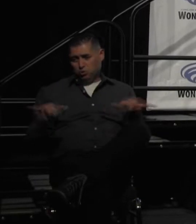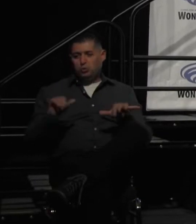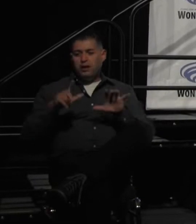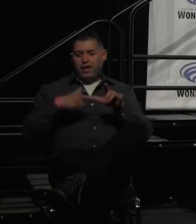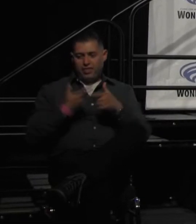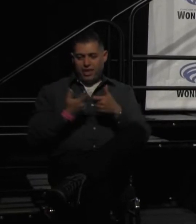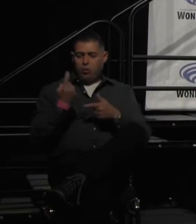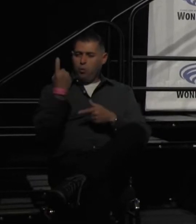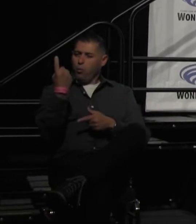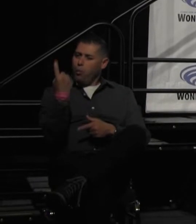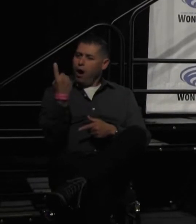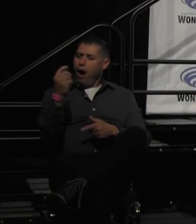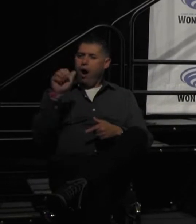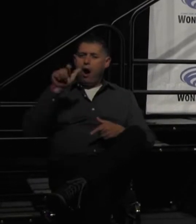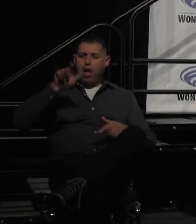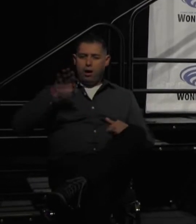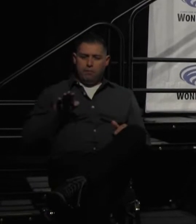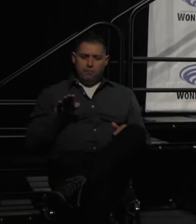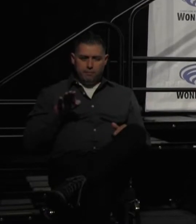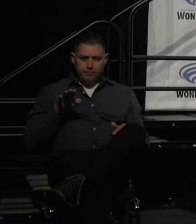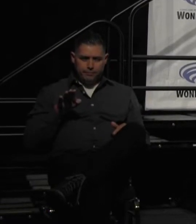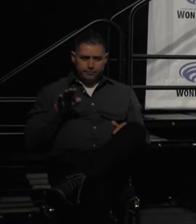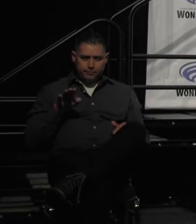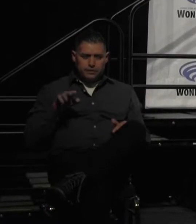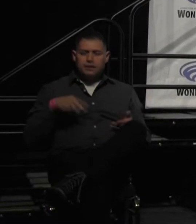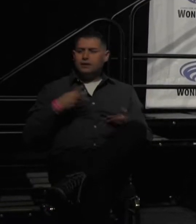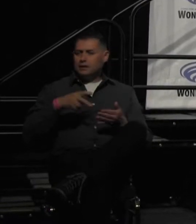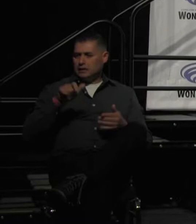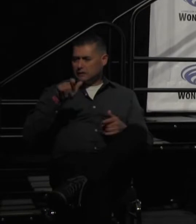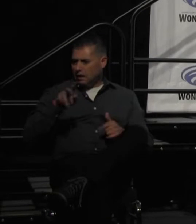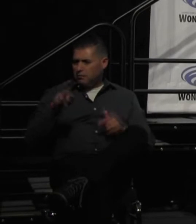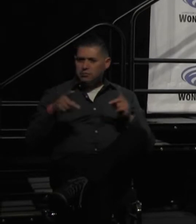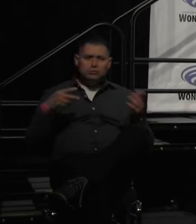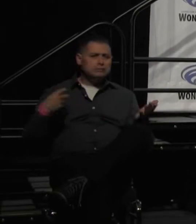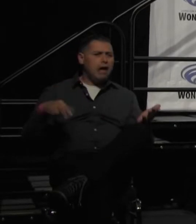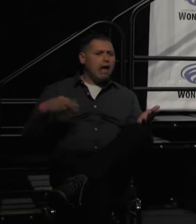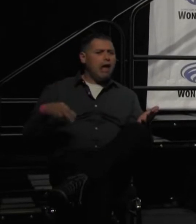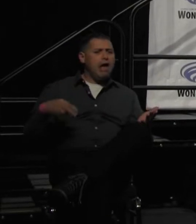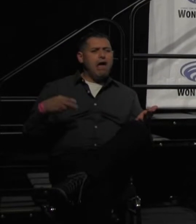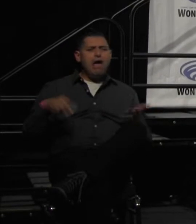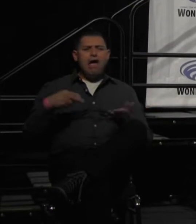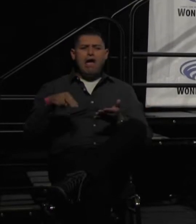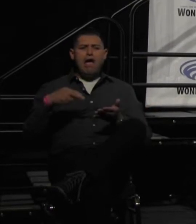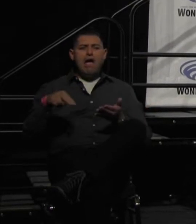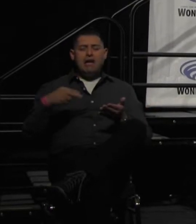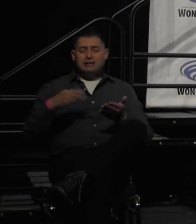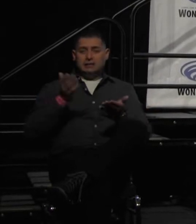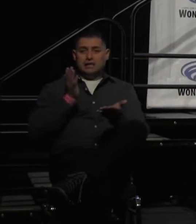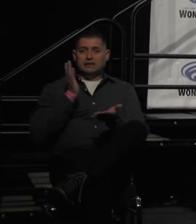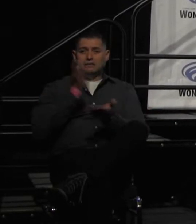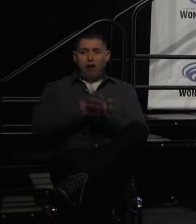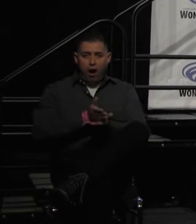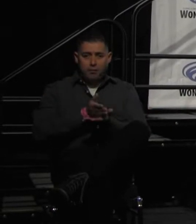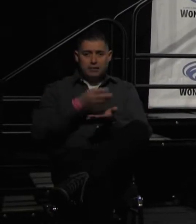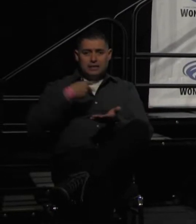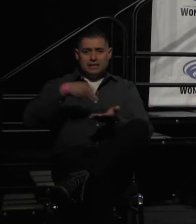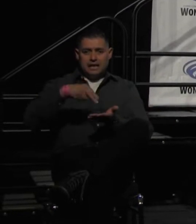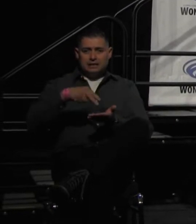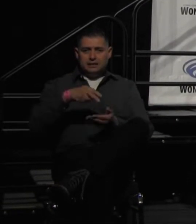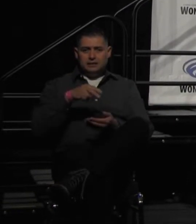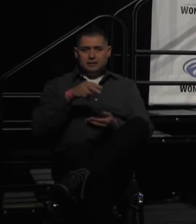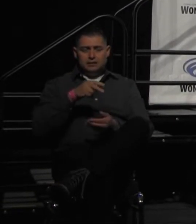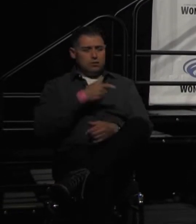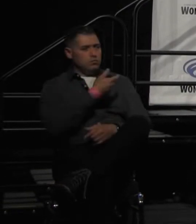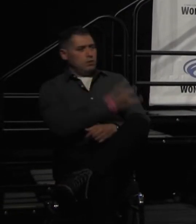we played one club, and it was a dance club where people were dancing, and they had to stop dancing and watch us